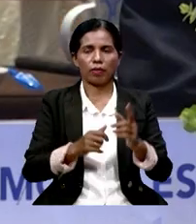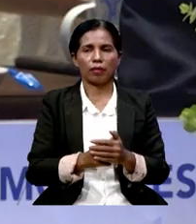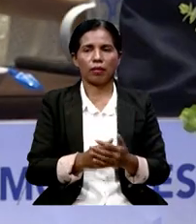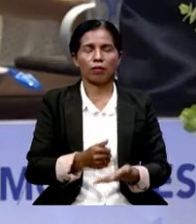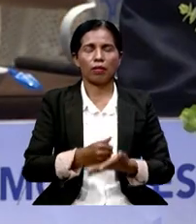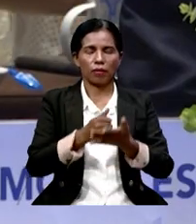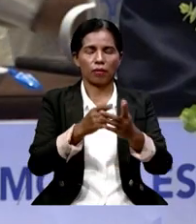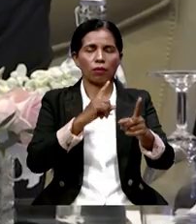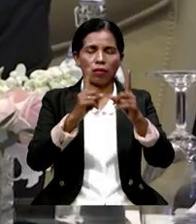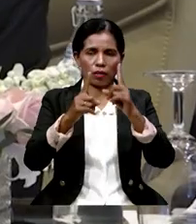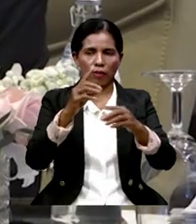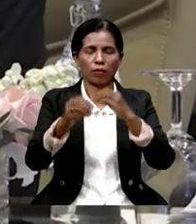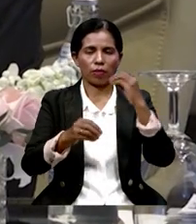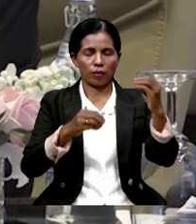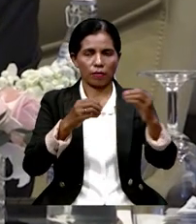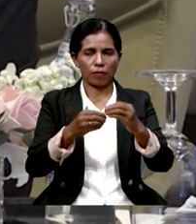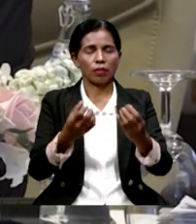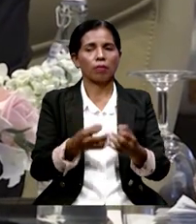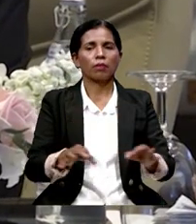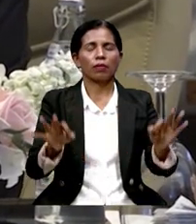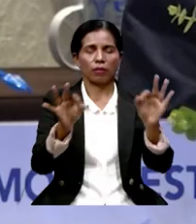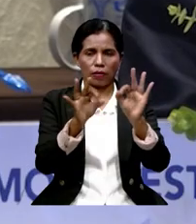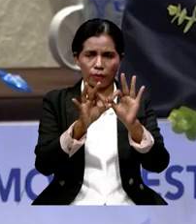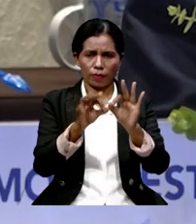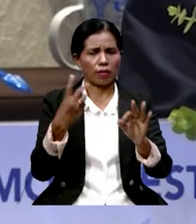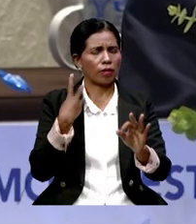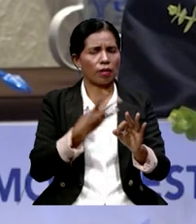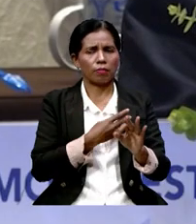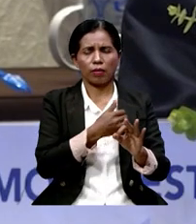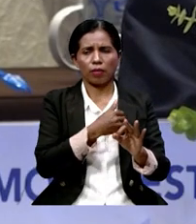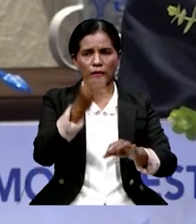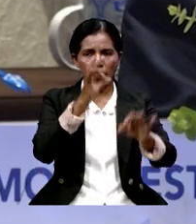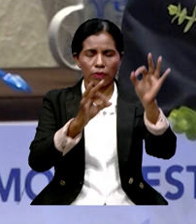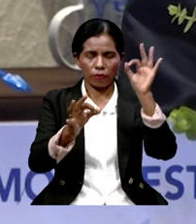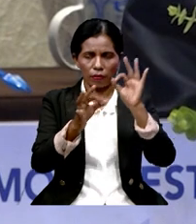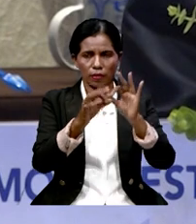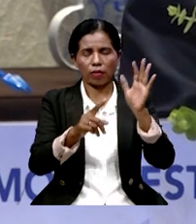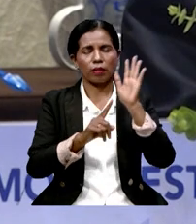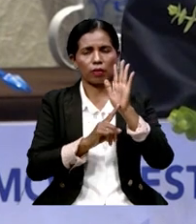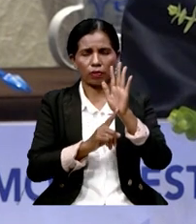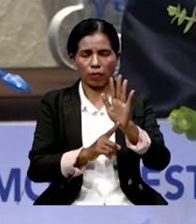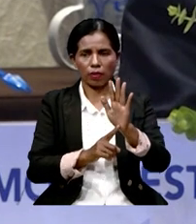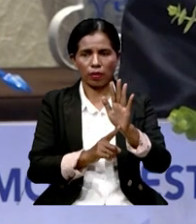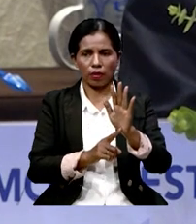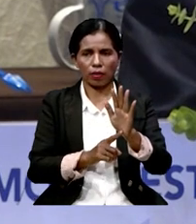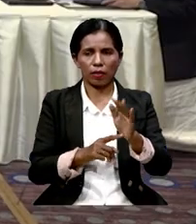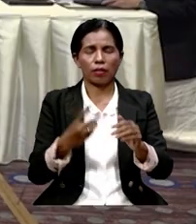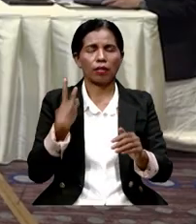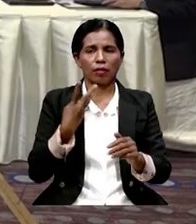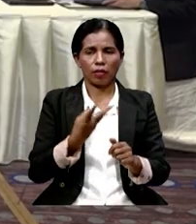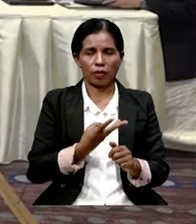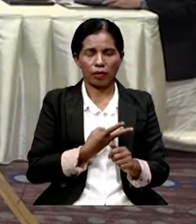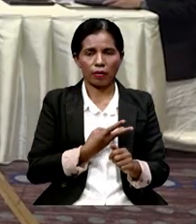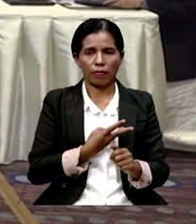this very important. We do believe that this region framework can guide us